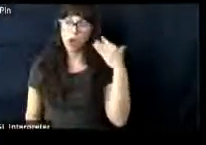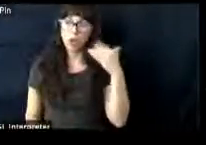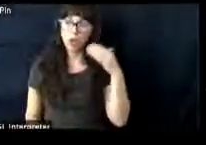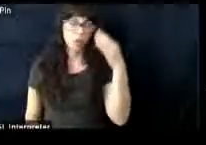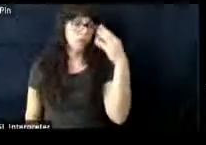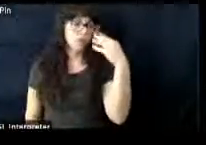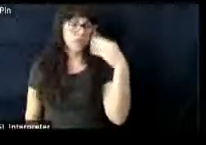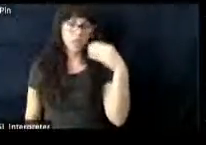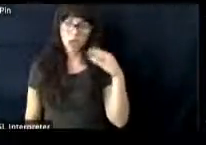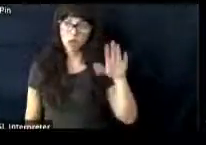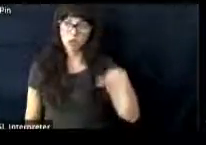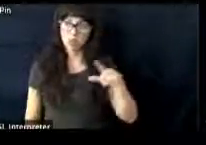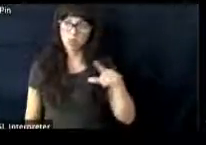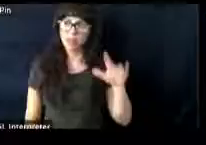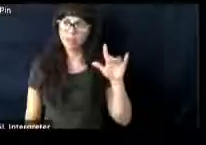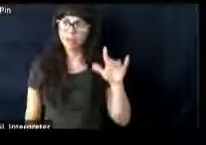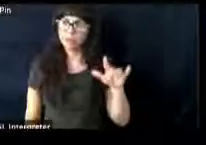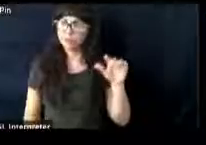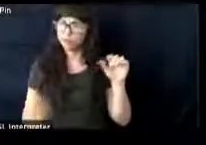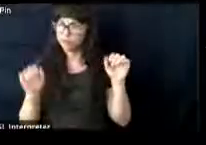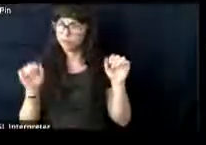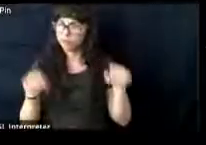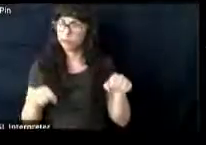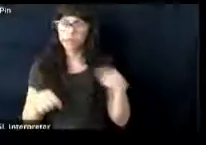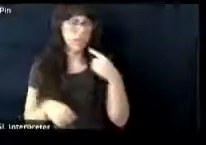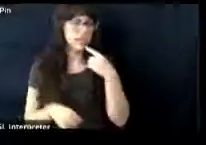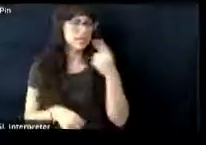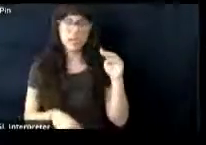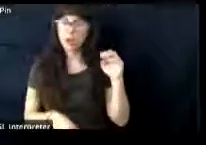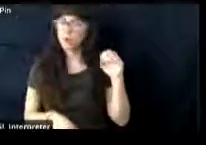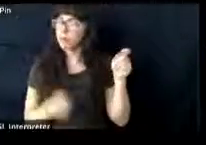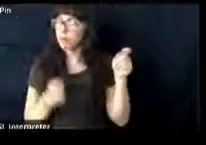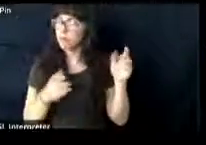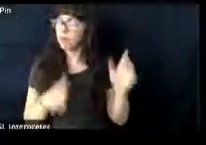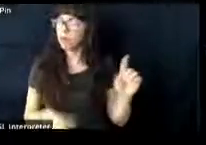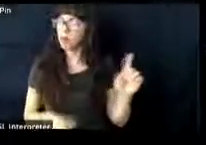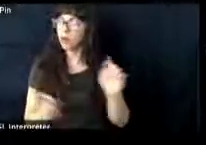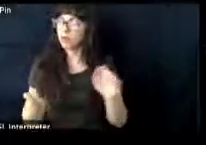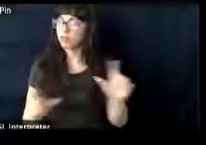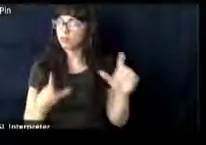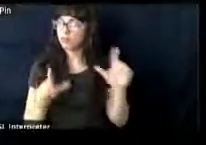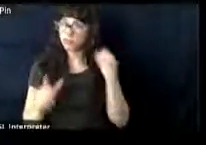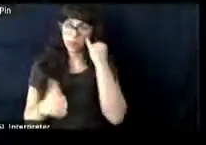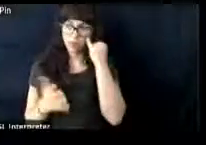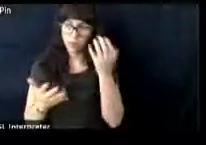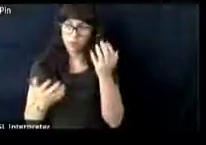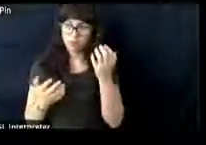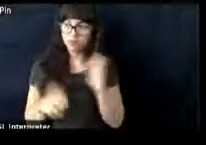of your screen. If you'll please let the mapper know what area you would like to discuss today, the floor is yours.